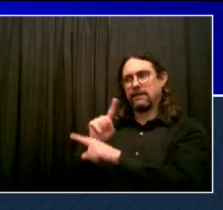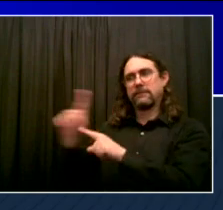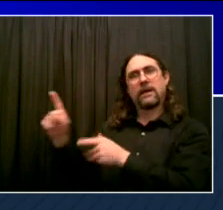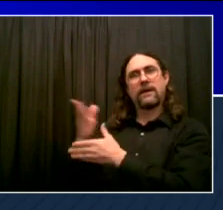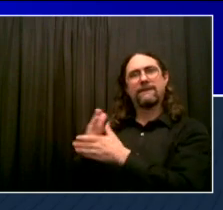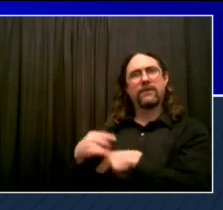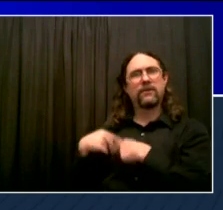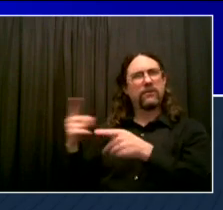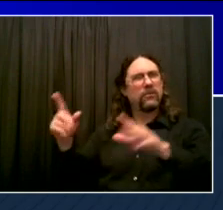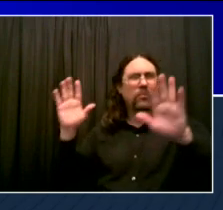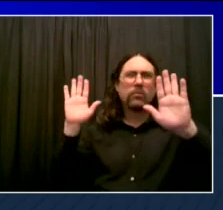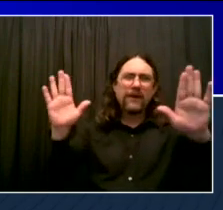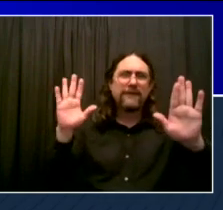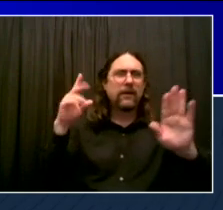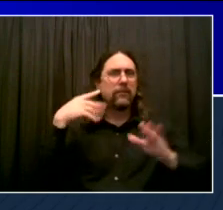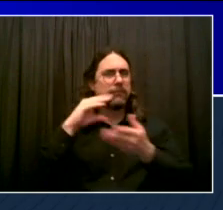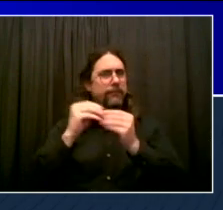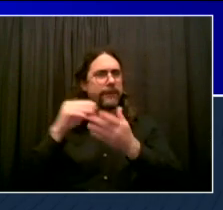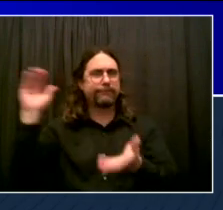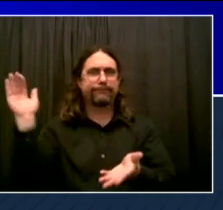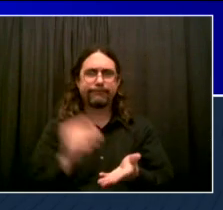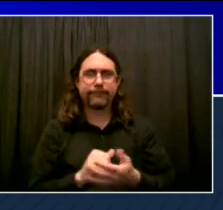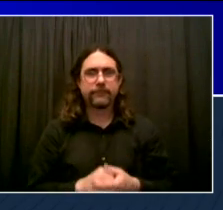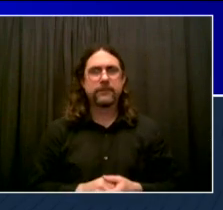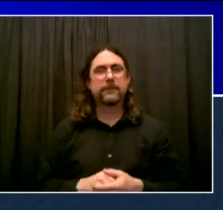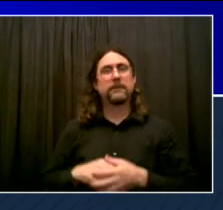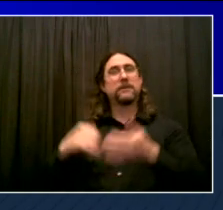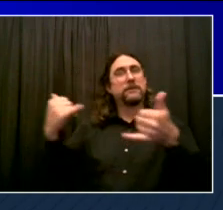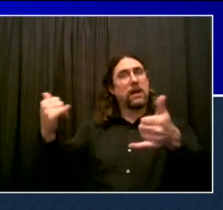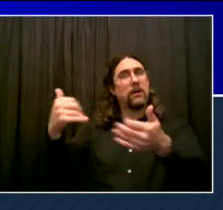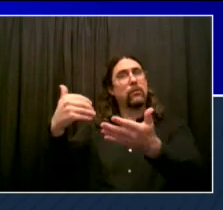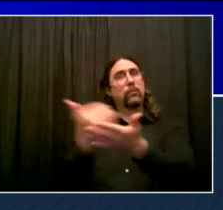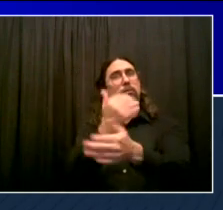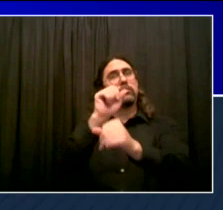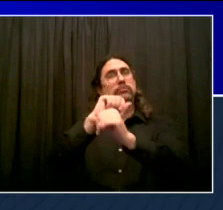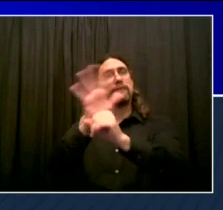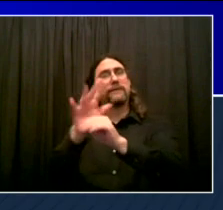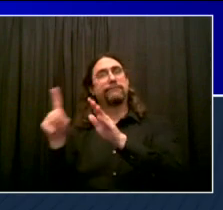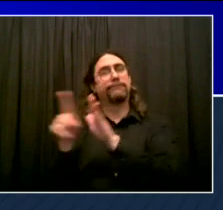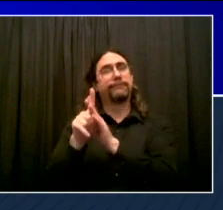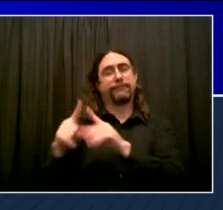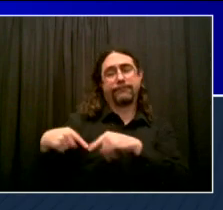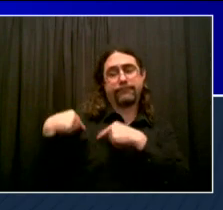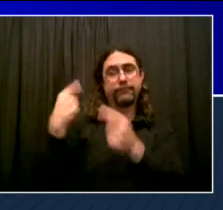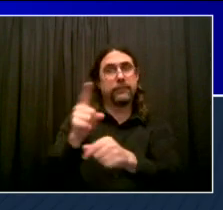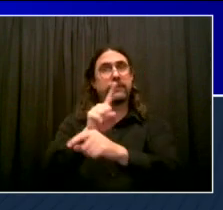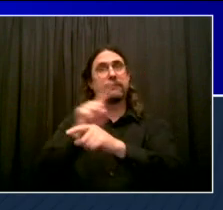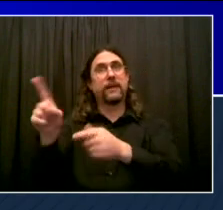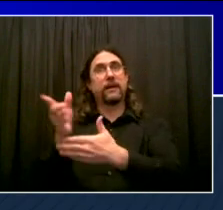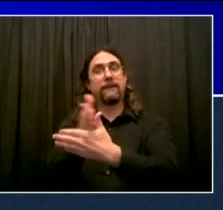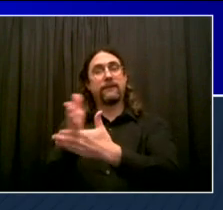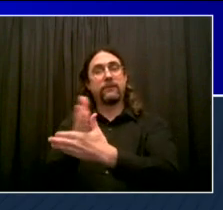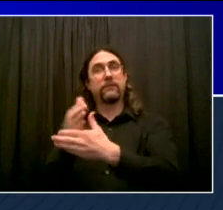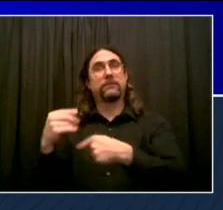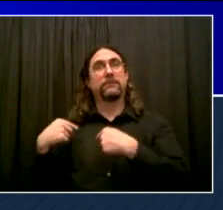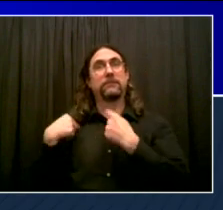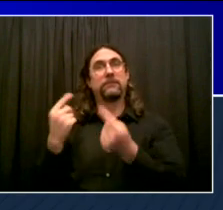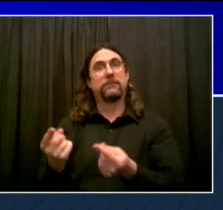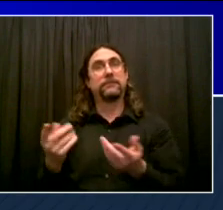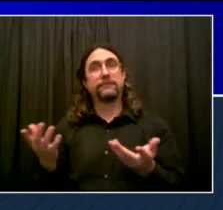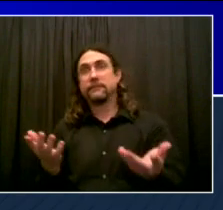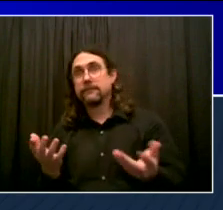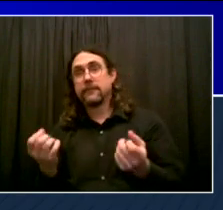Okay. New reported cases, number two, new reported cases on a 7-day average. Also, look at that, keeps going down. Today's report,